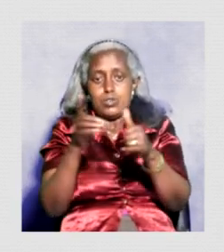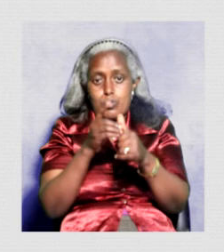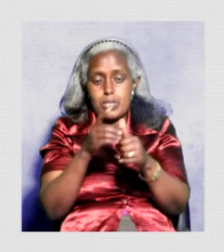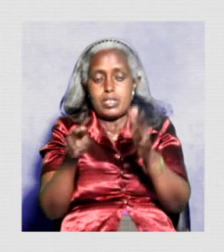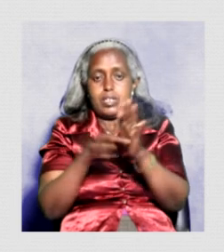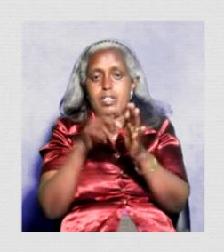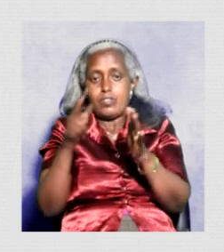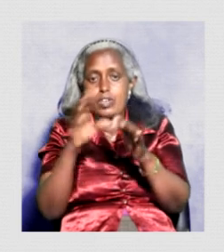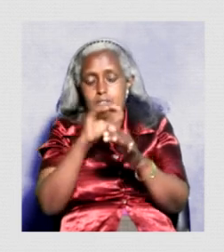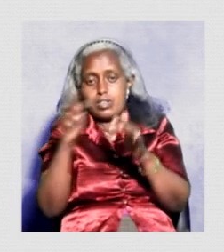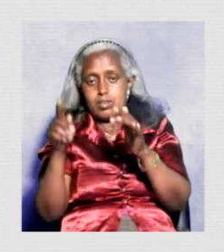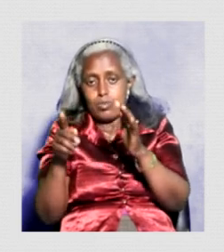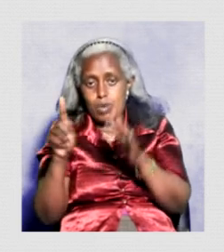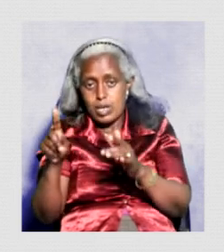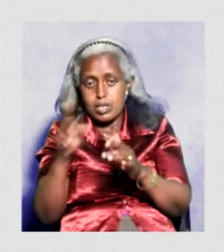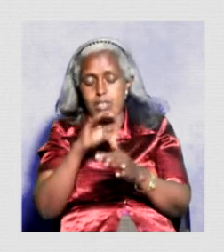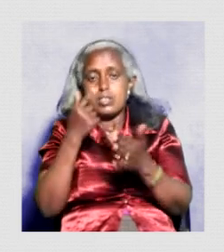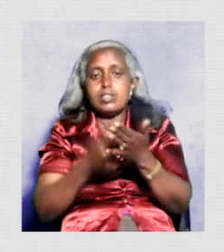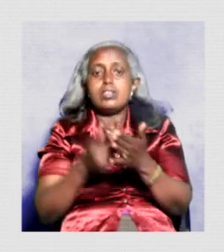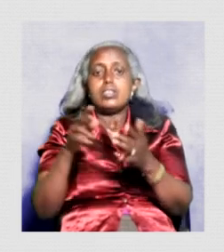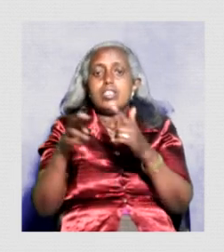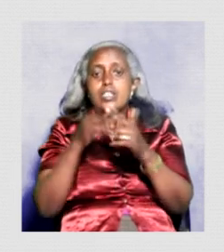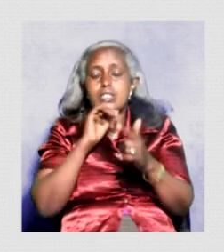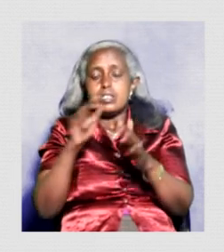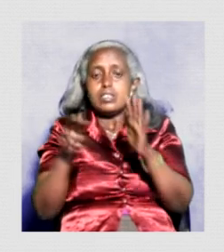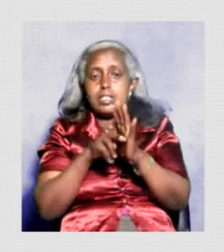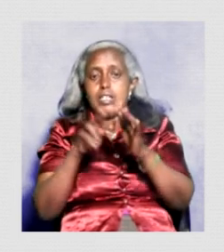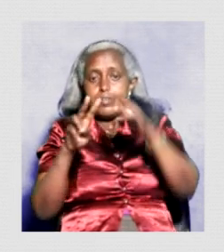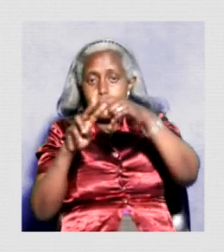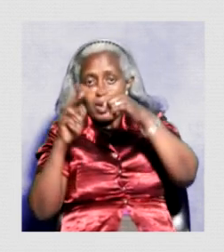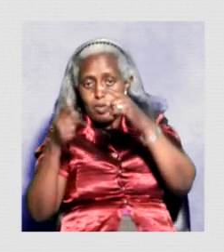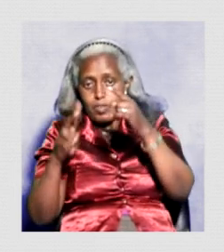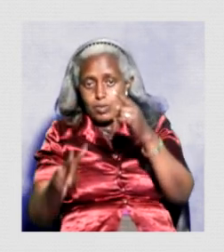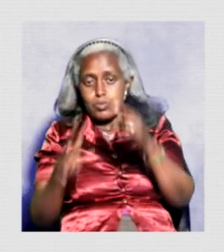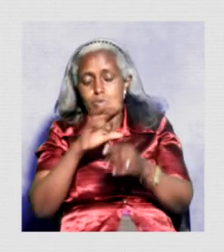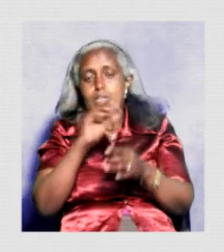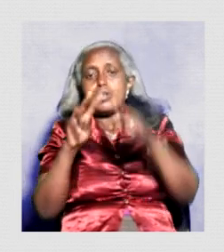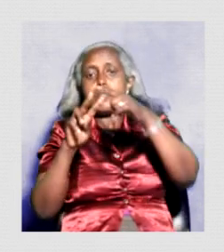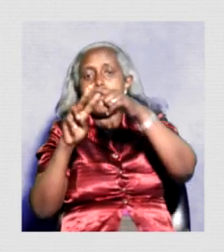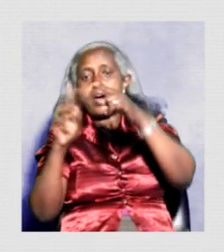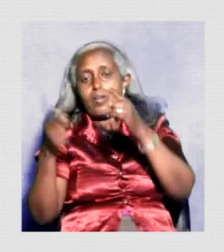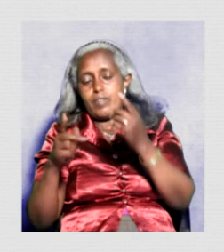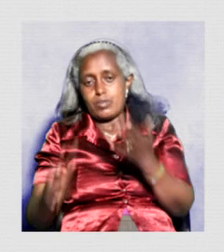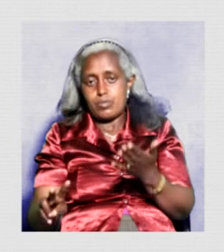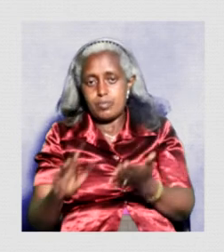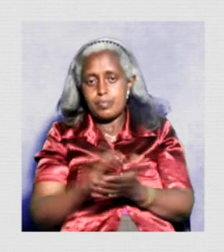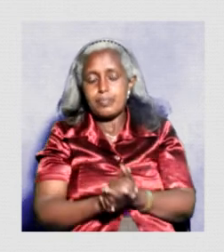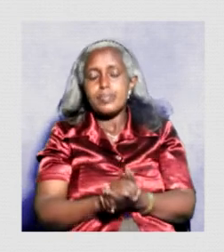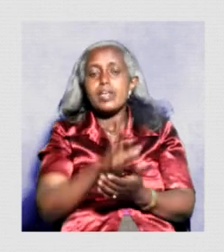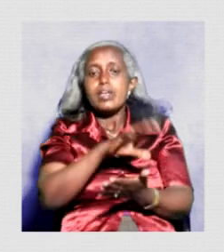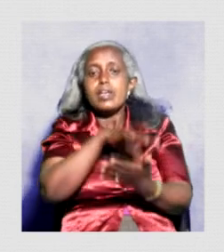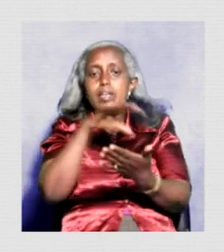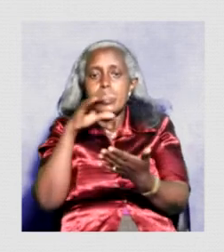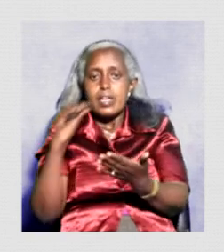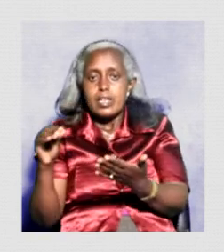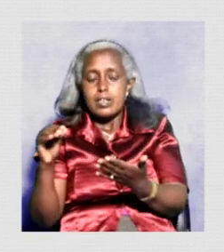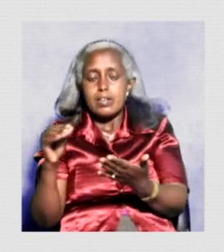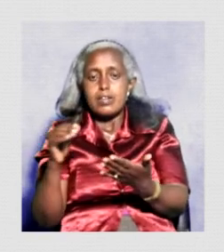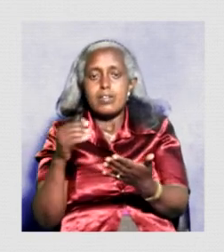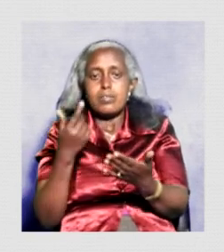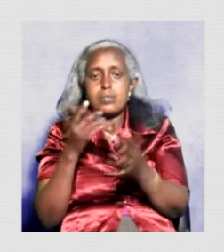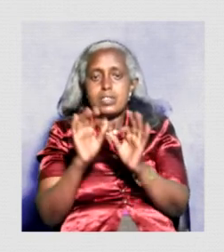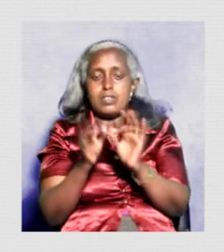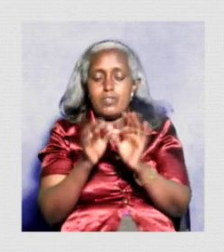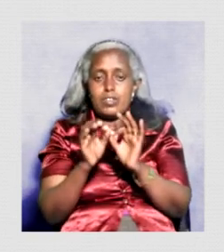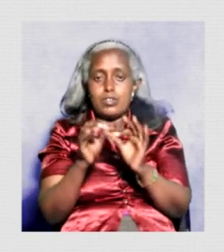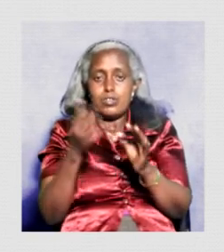and 1. Its range is it is between negative pi over 2 and pi over 2. And from the